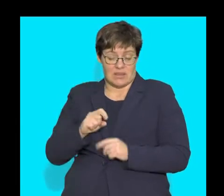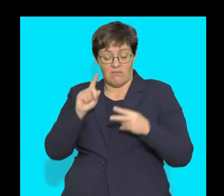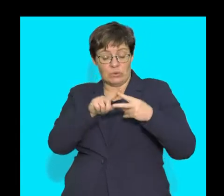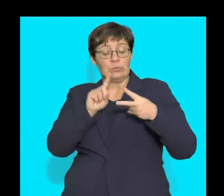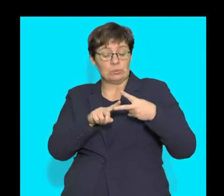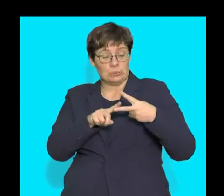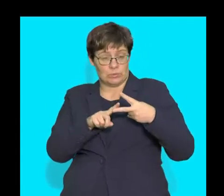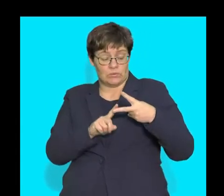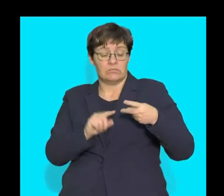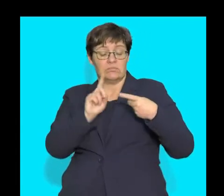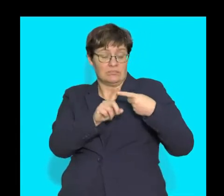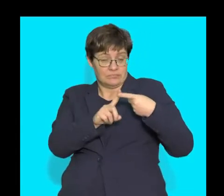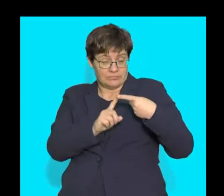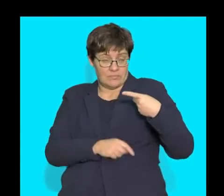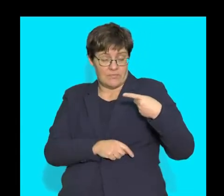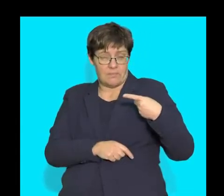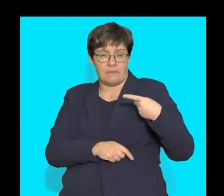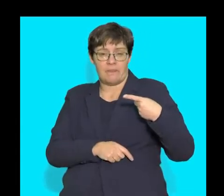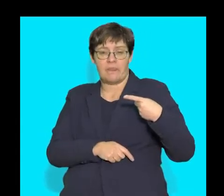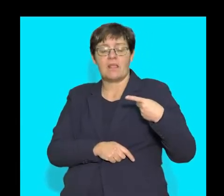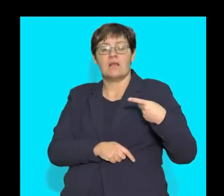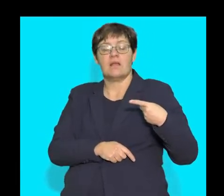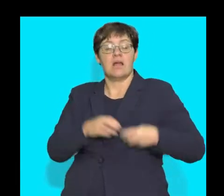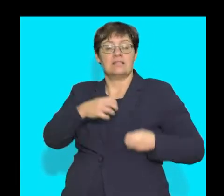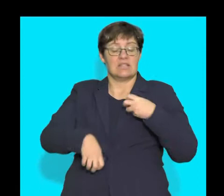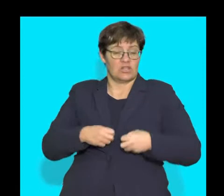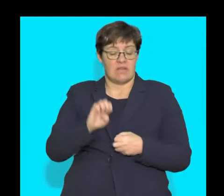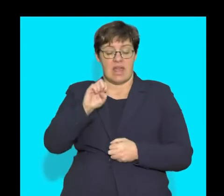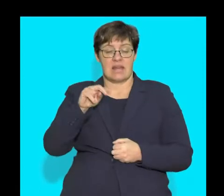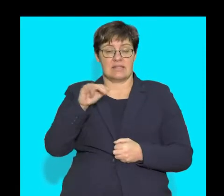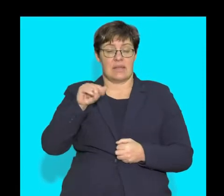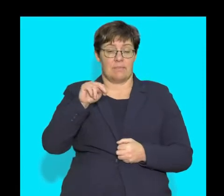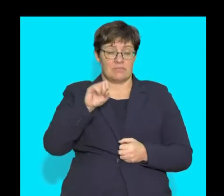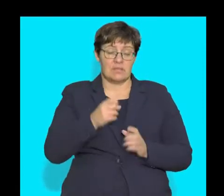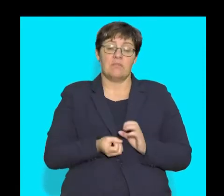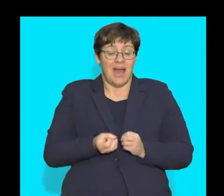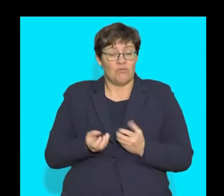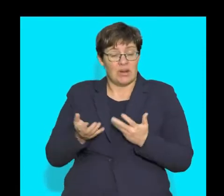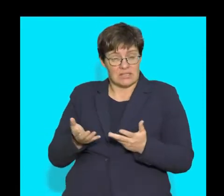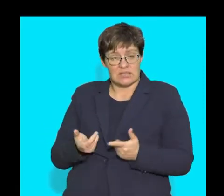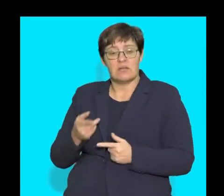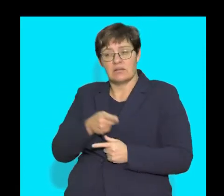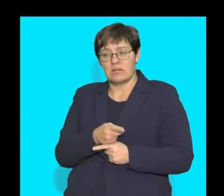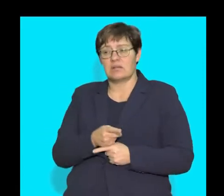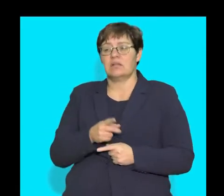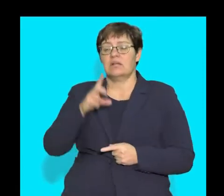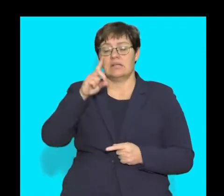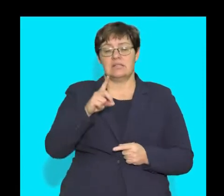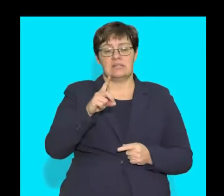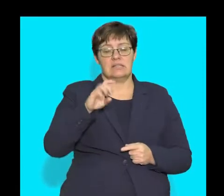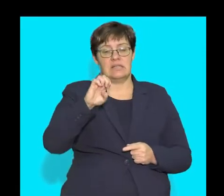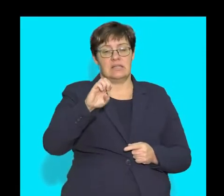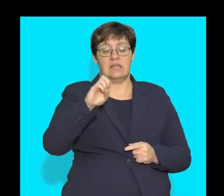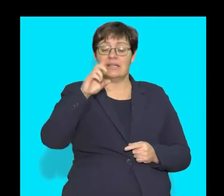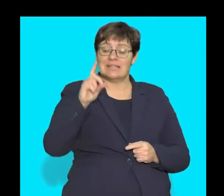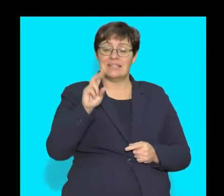important roles. One is that it produces digestive enzymes, and these enzymes are released into the duodenum, which